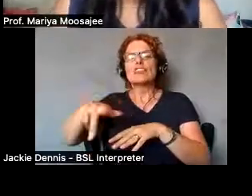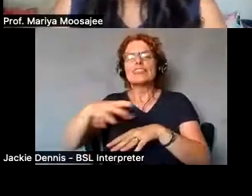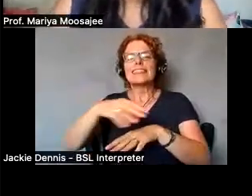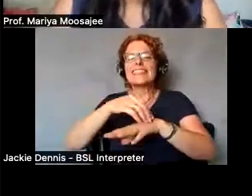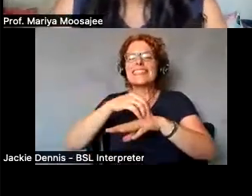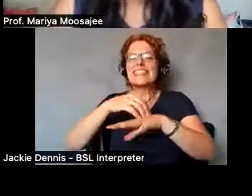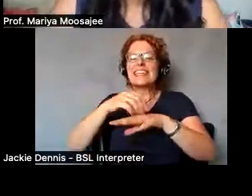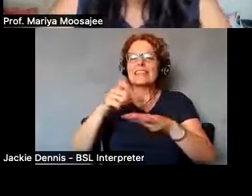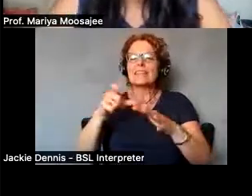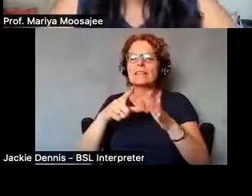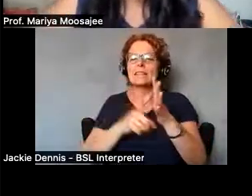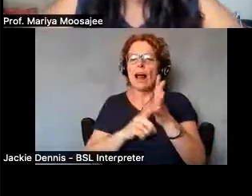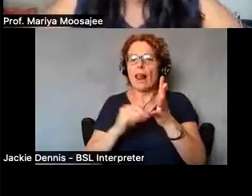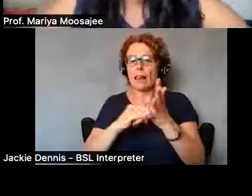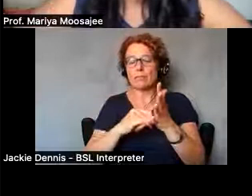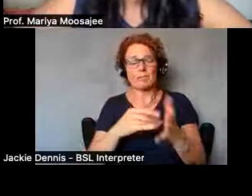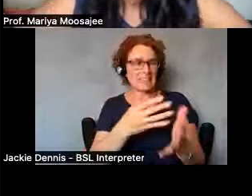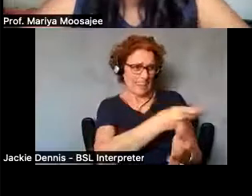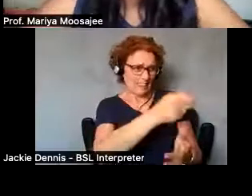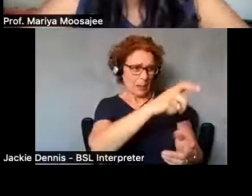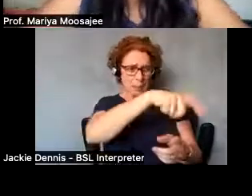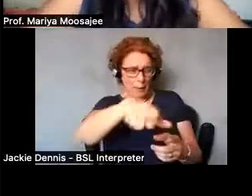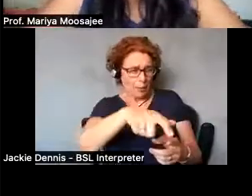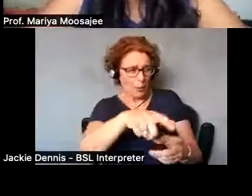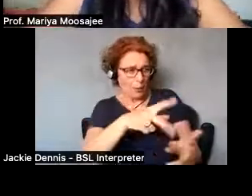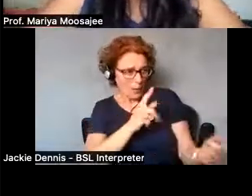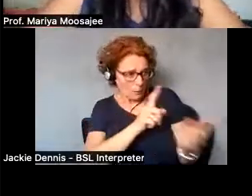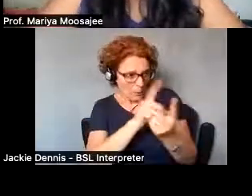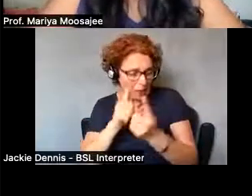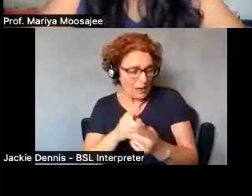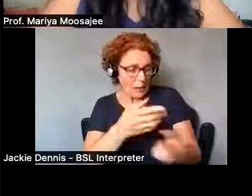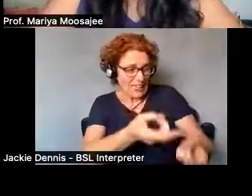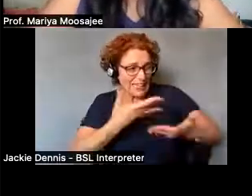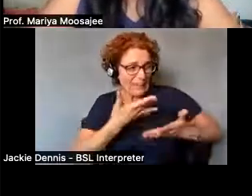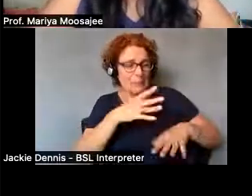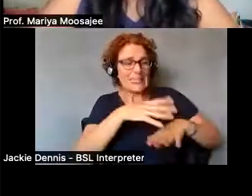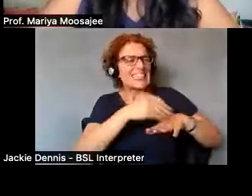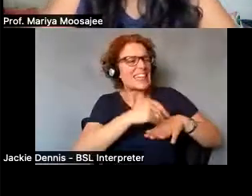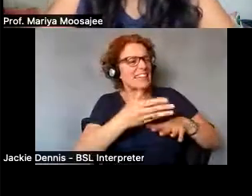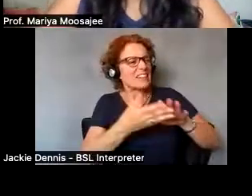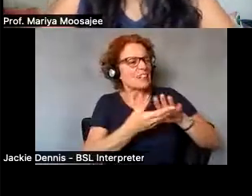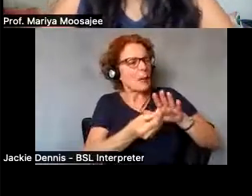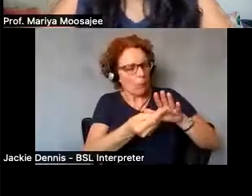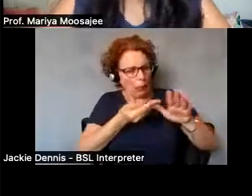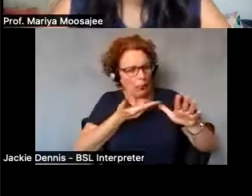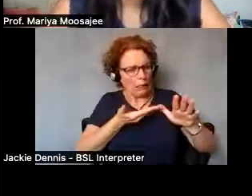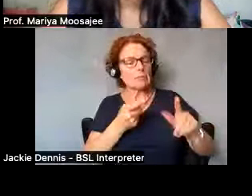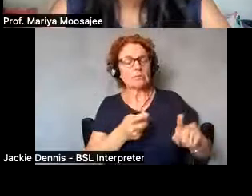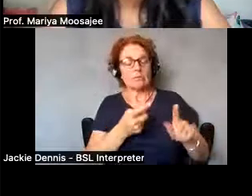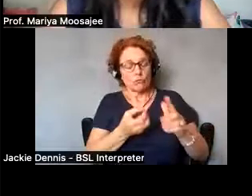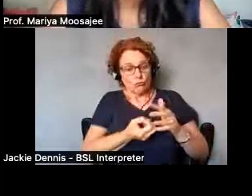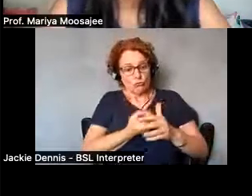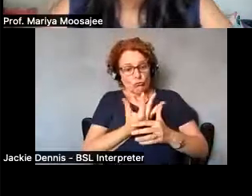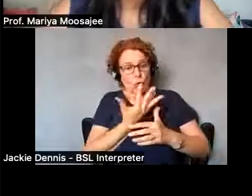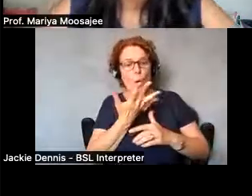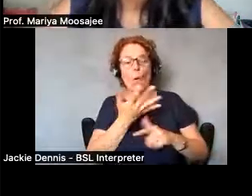seen in my clinics have very kindly donated skin samples over the years, and we've been able to grow those skin